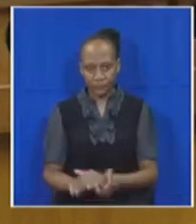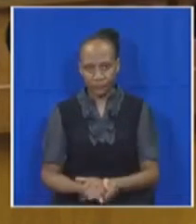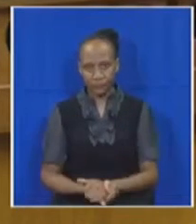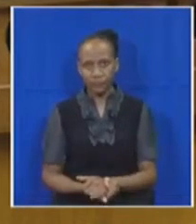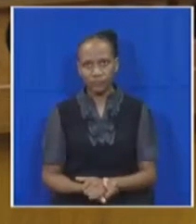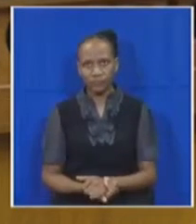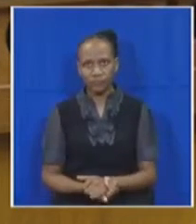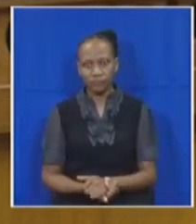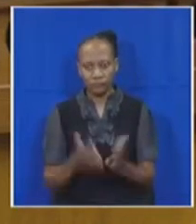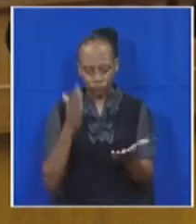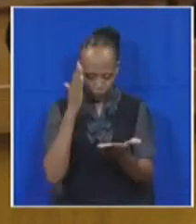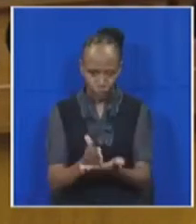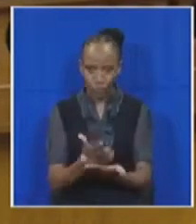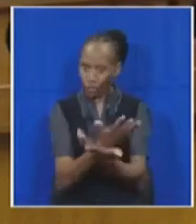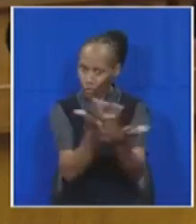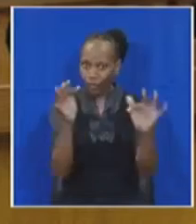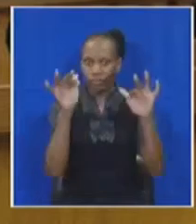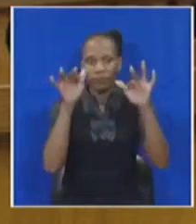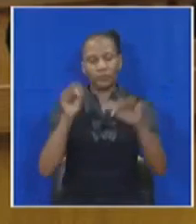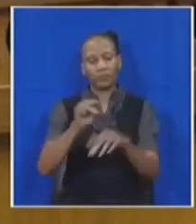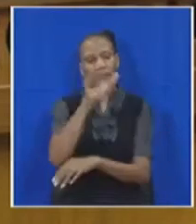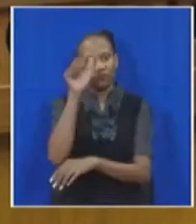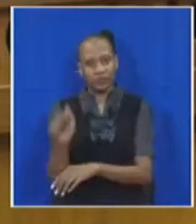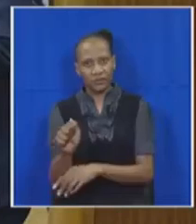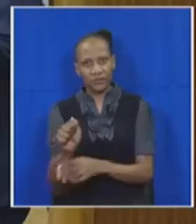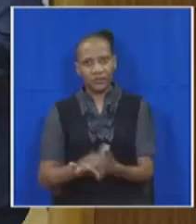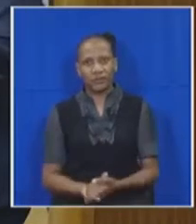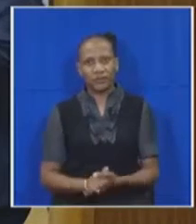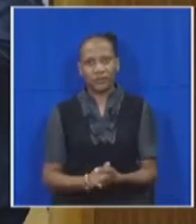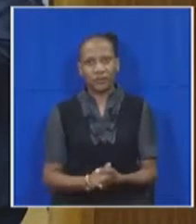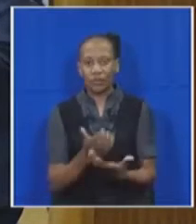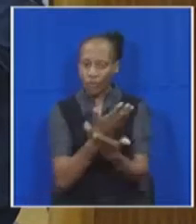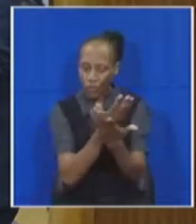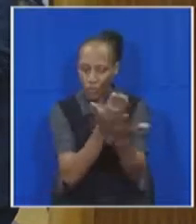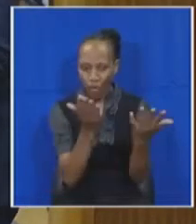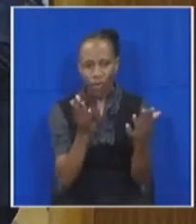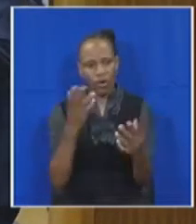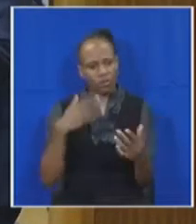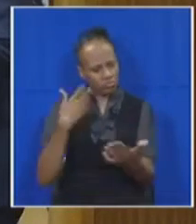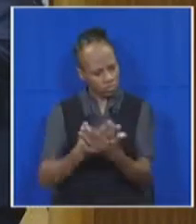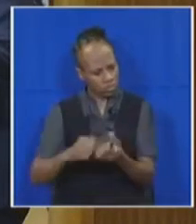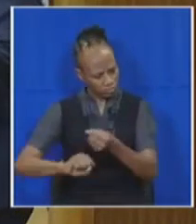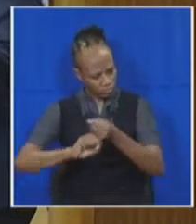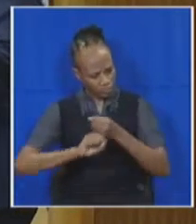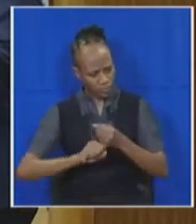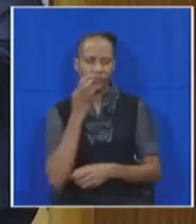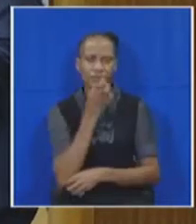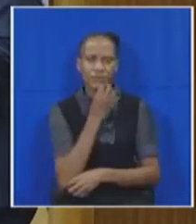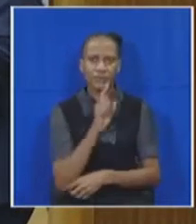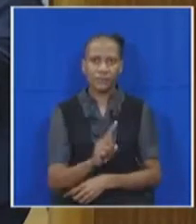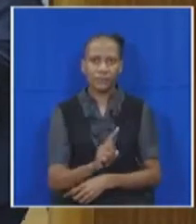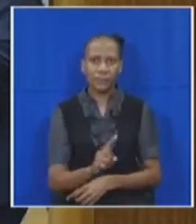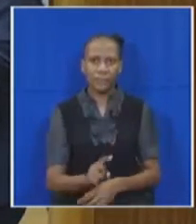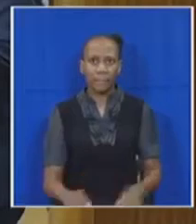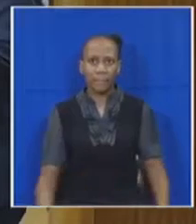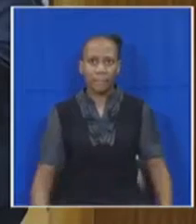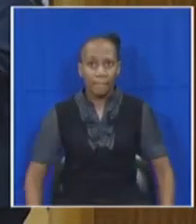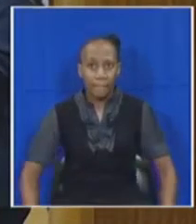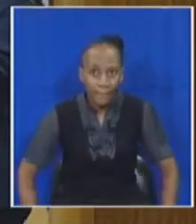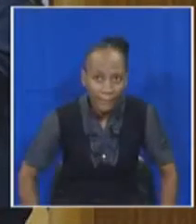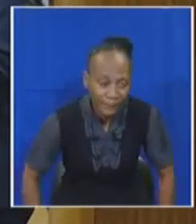I am sure, fellow South Africans, all of us will join me in saying, order. Never,